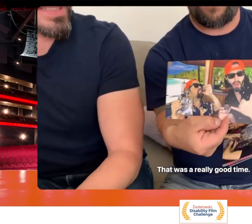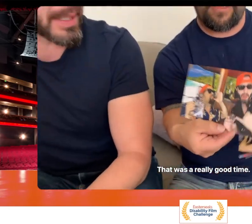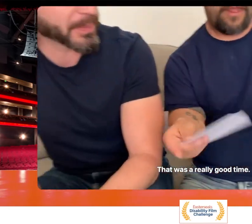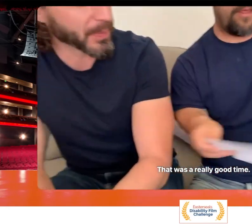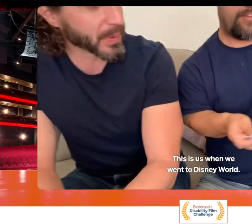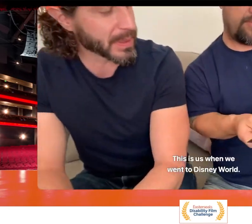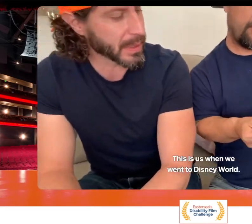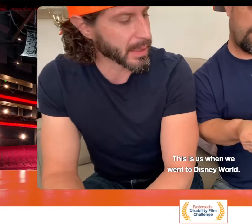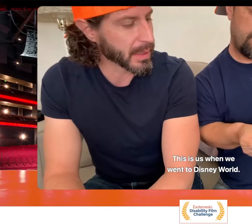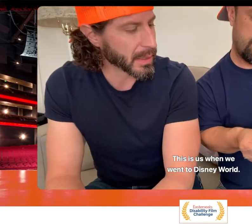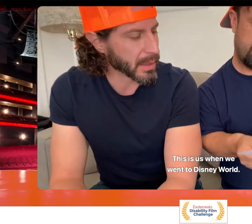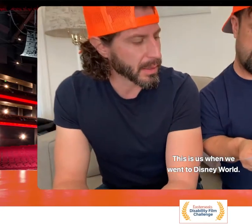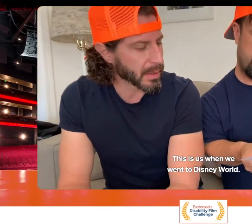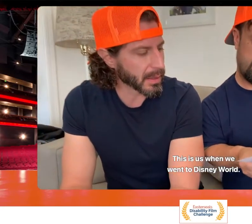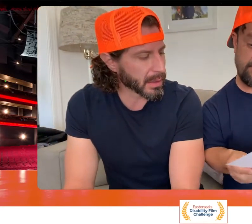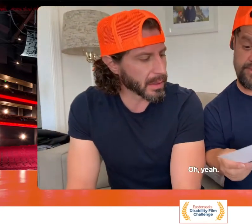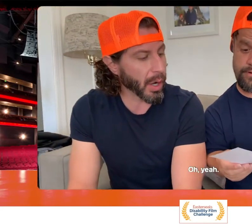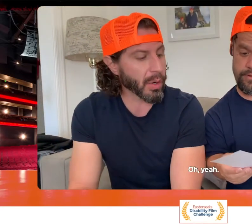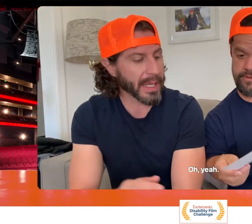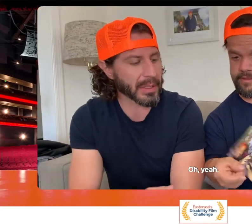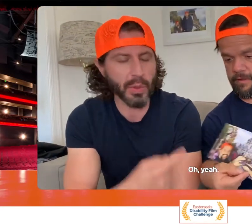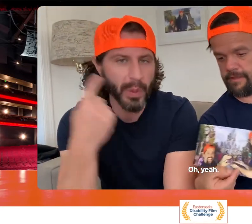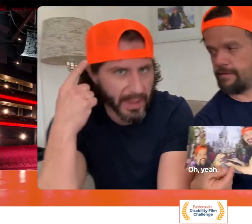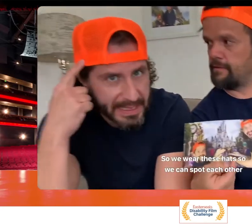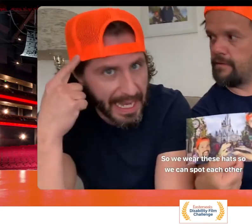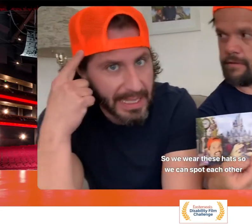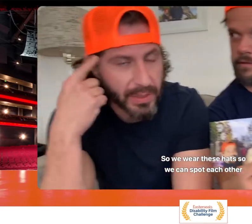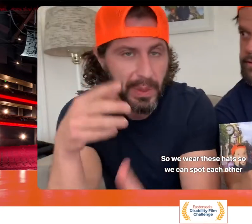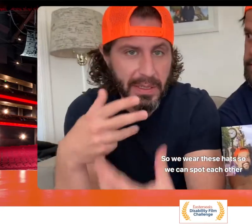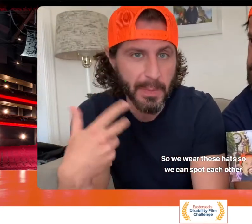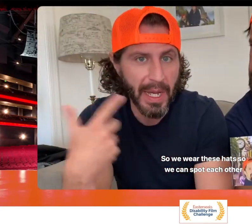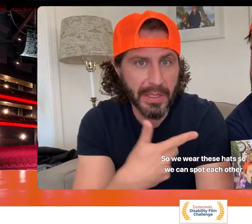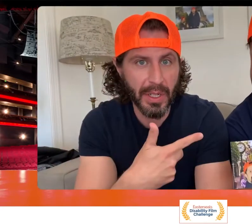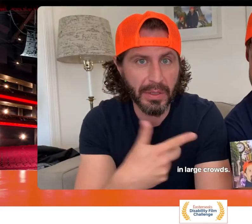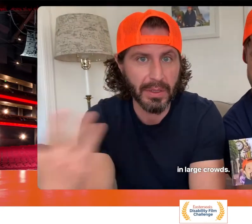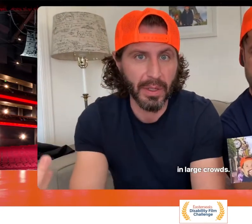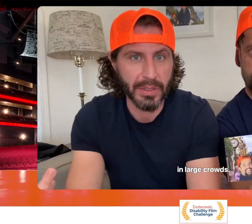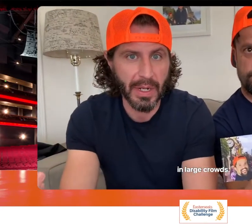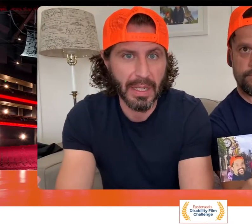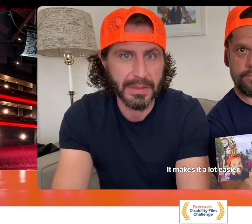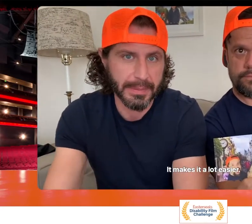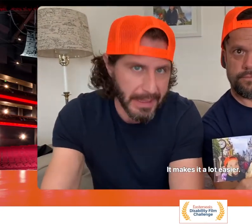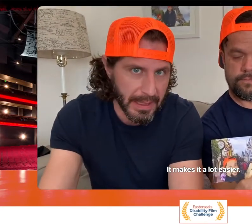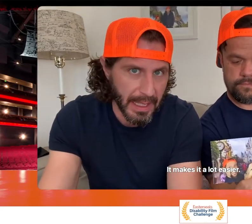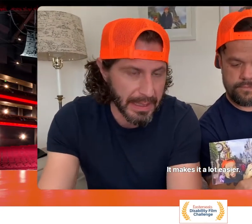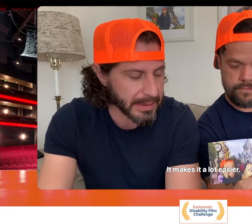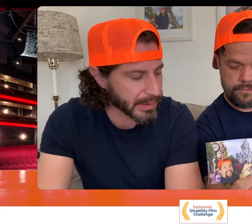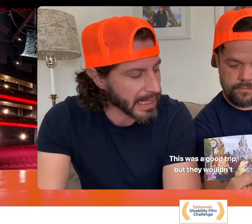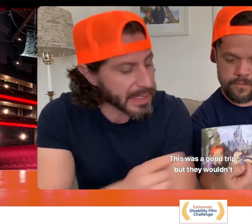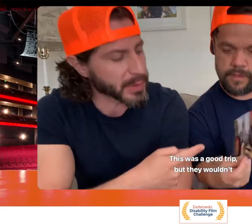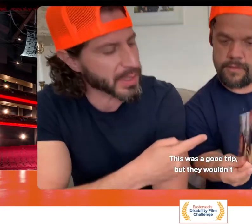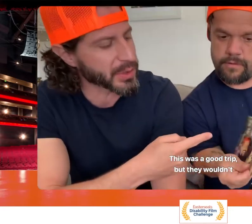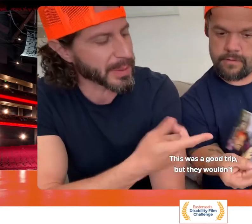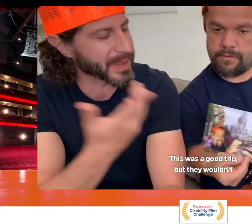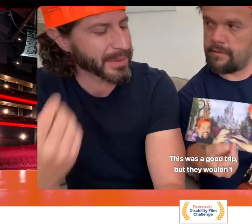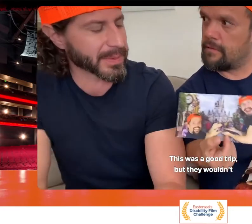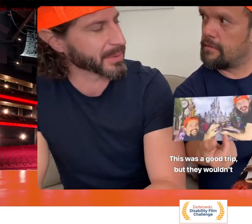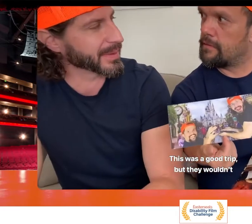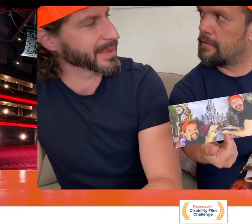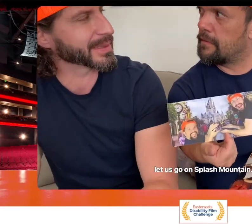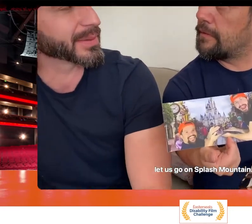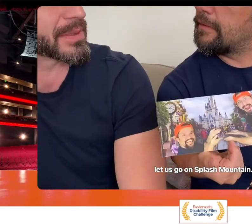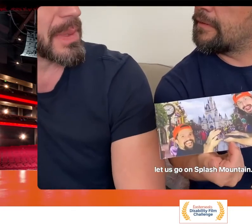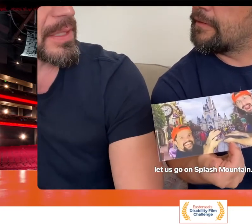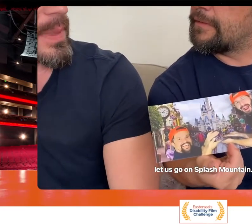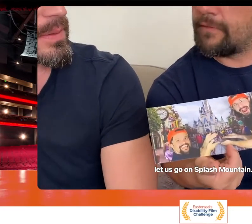a really good time. This is us when we went to Disney World. Oh, yeah. So we wear these hats so we can spot each other in large crowds. It makes it a lot easier. This was a good trip, but they